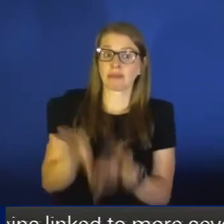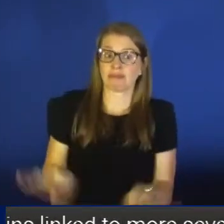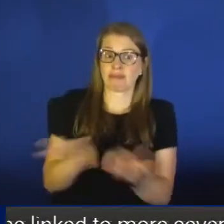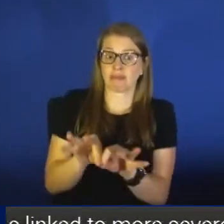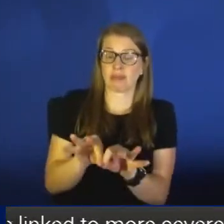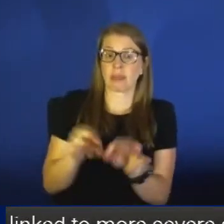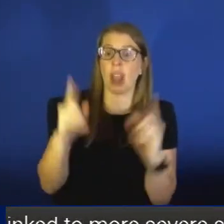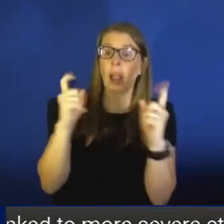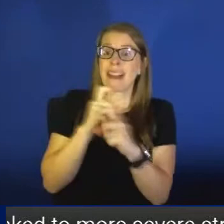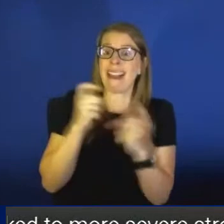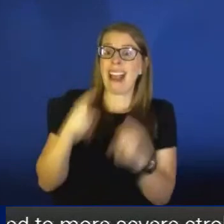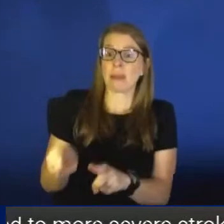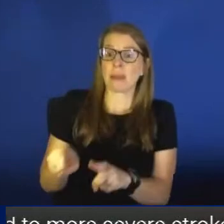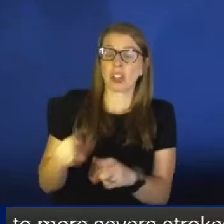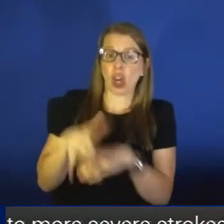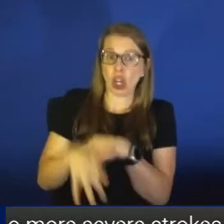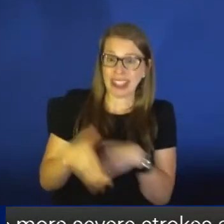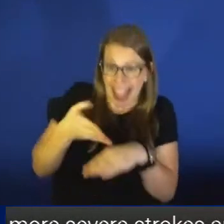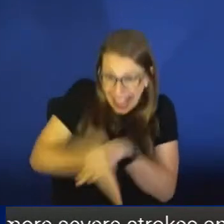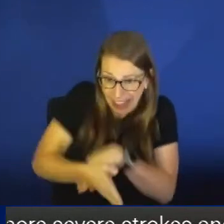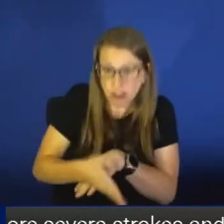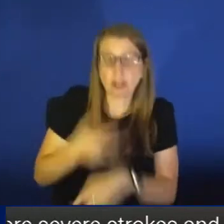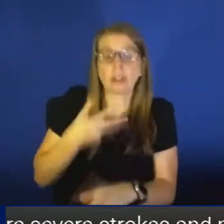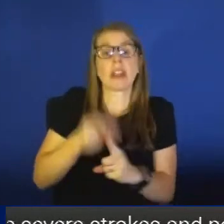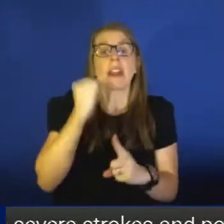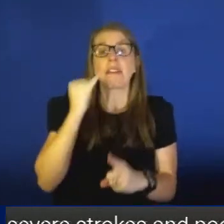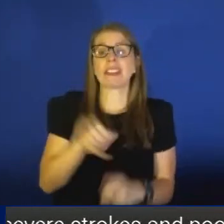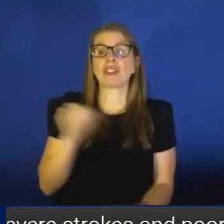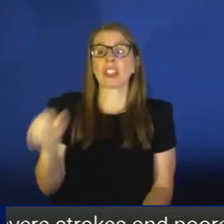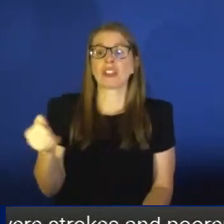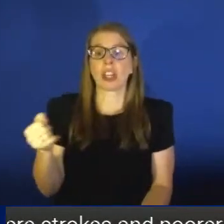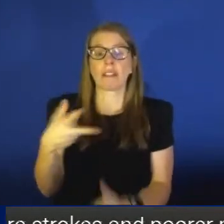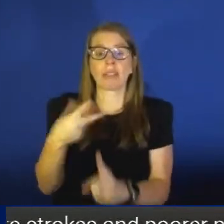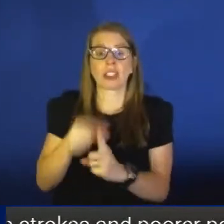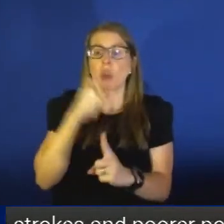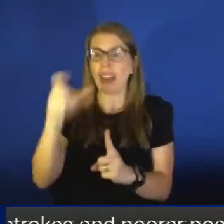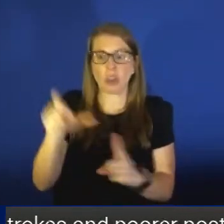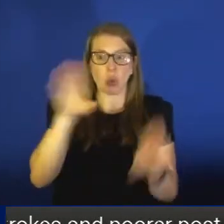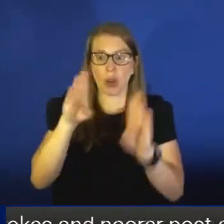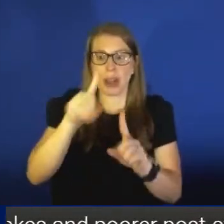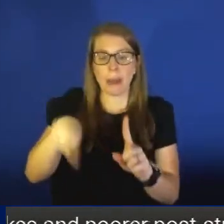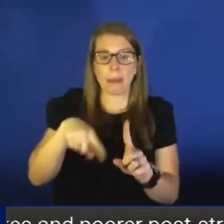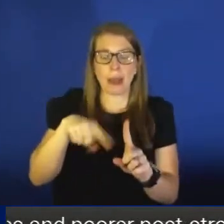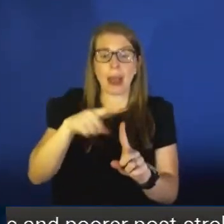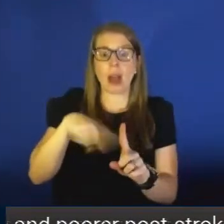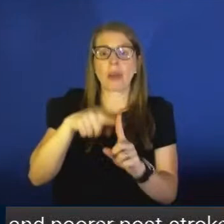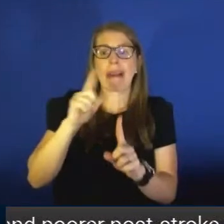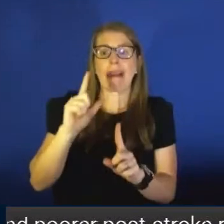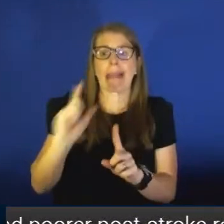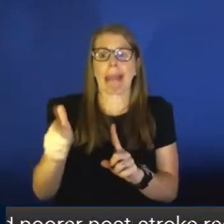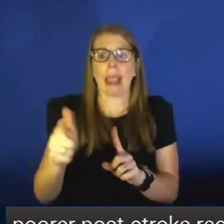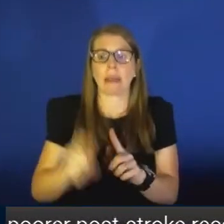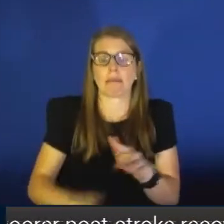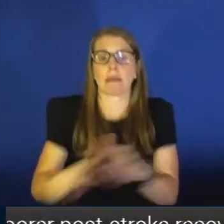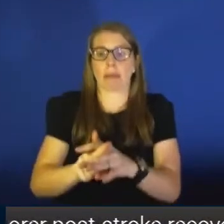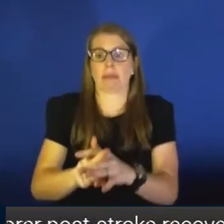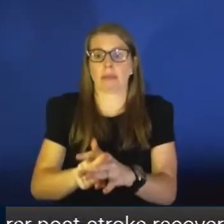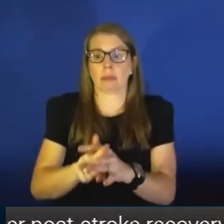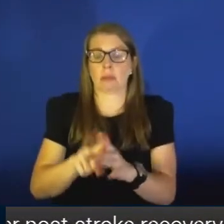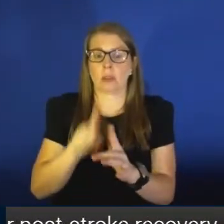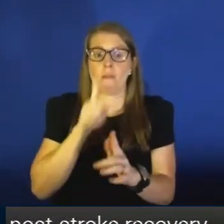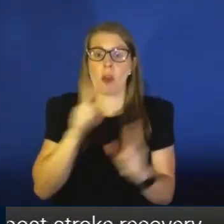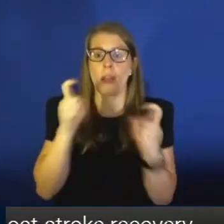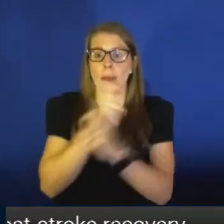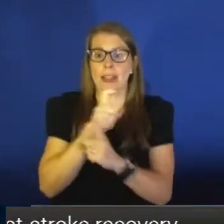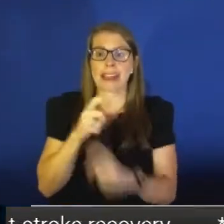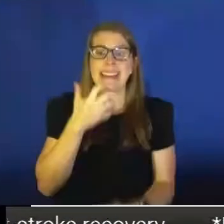that occur early after vaccination. So if you've had the J&J vaccine, I don't think you have to worry about a late onset of a new complication. Glad you mentioned that. Let's pull up your heat map too. We